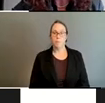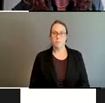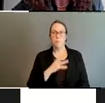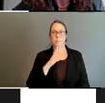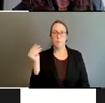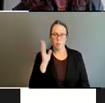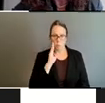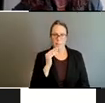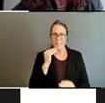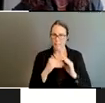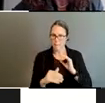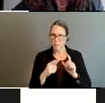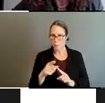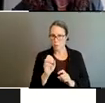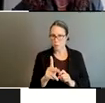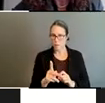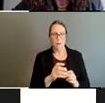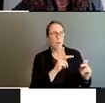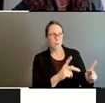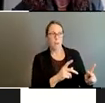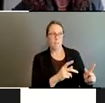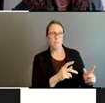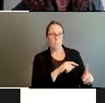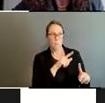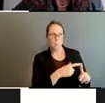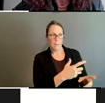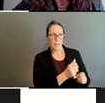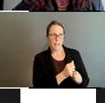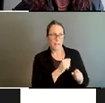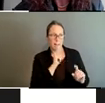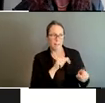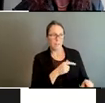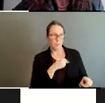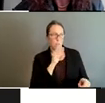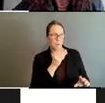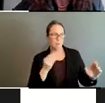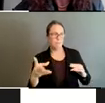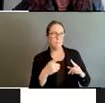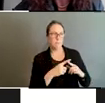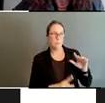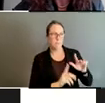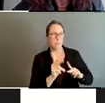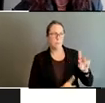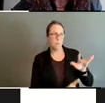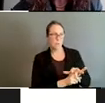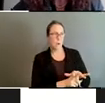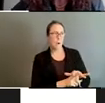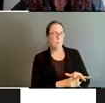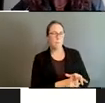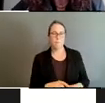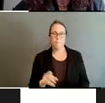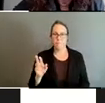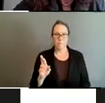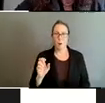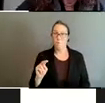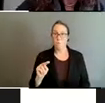it to you. All right, we'll go ahead and get that answer out to the attendees afterwards, but thank you very much for checking on that. Ron always gives